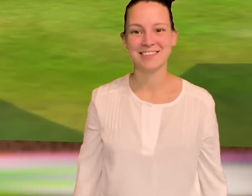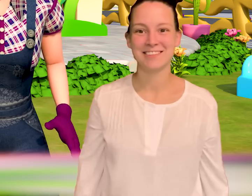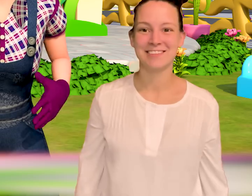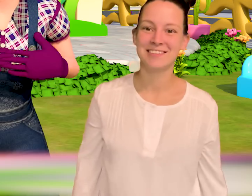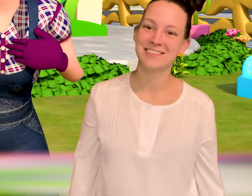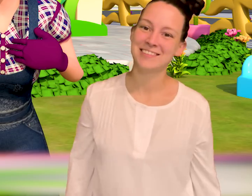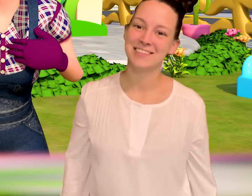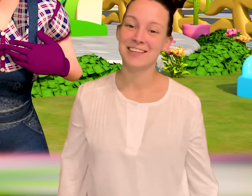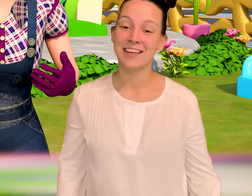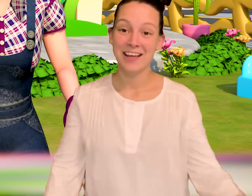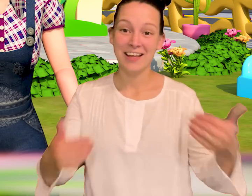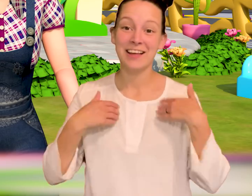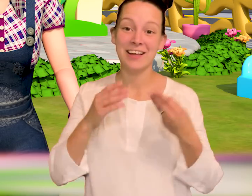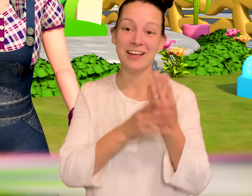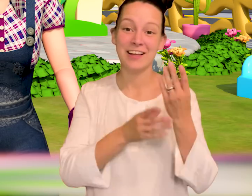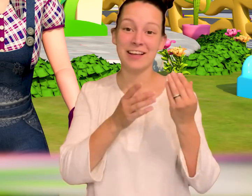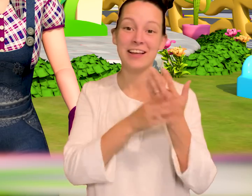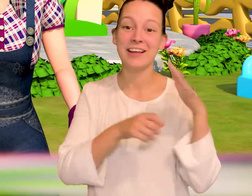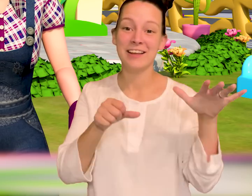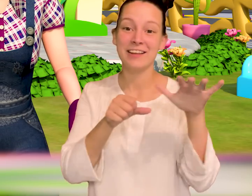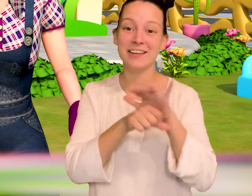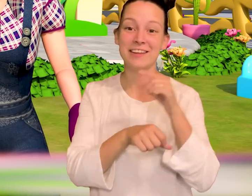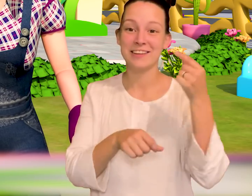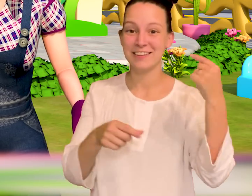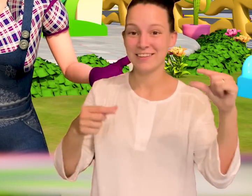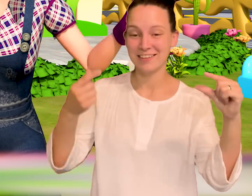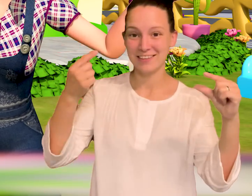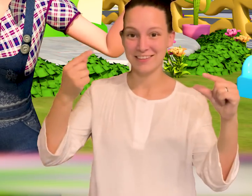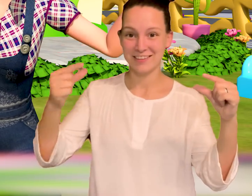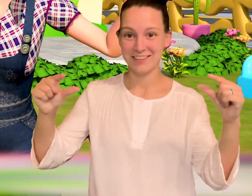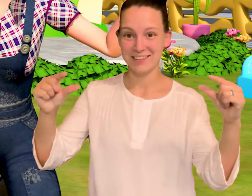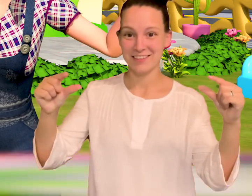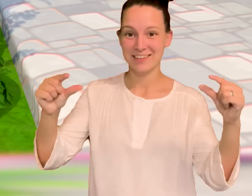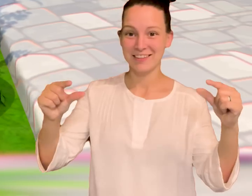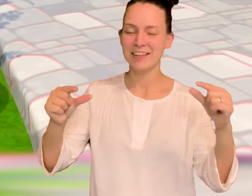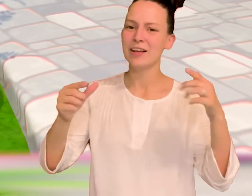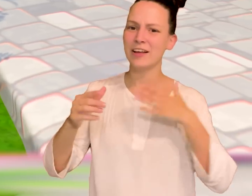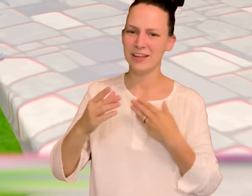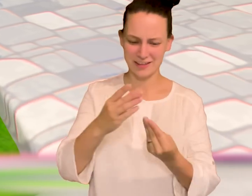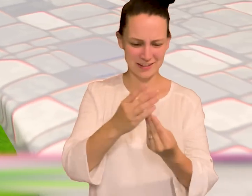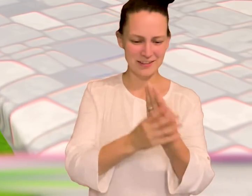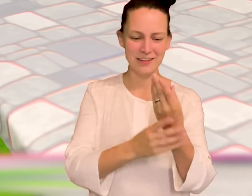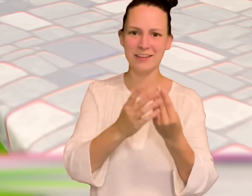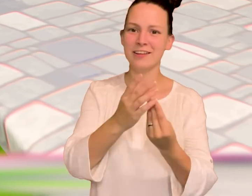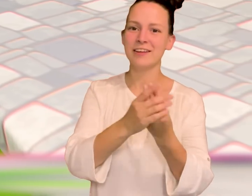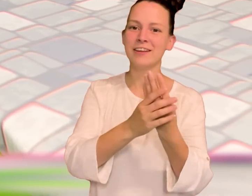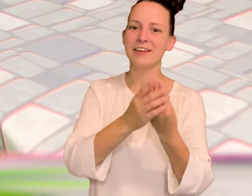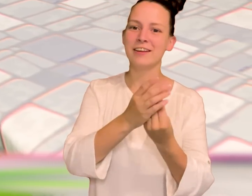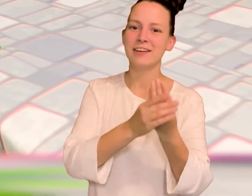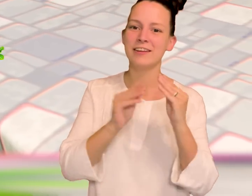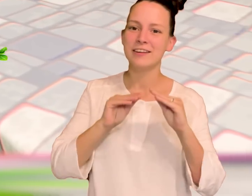row I have a garden full of green how does my